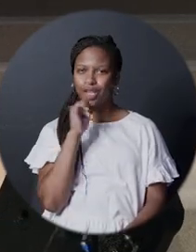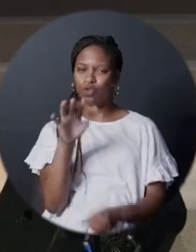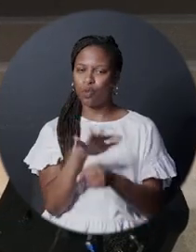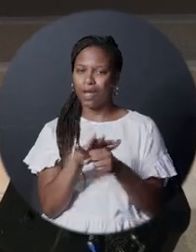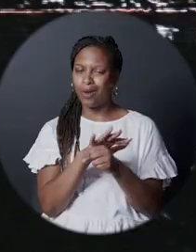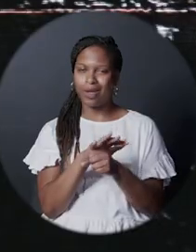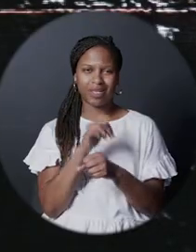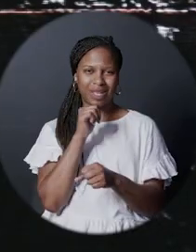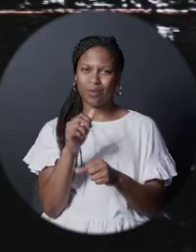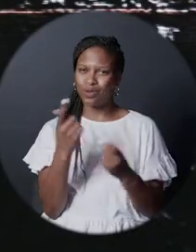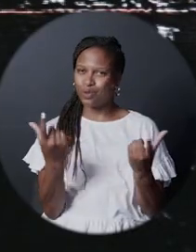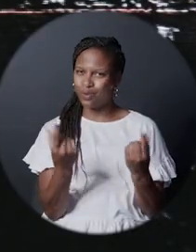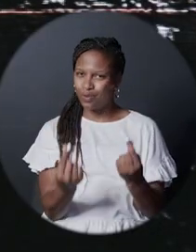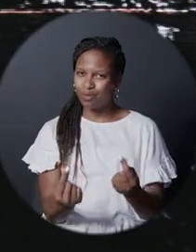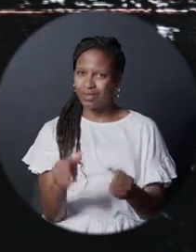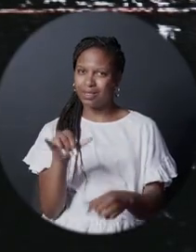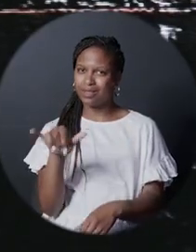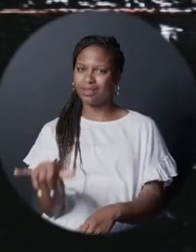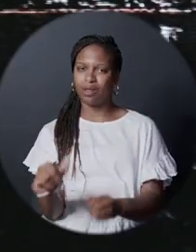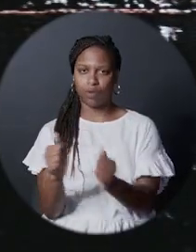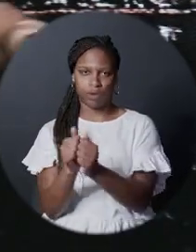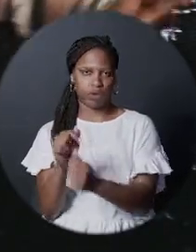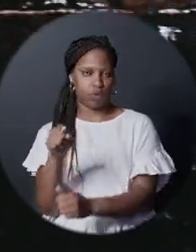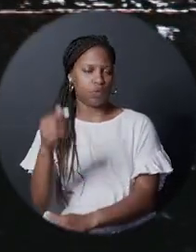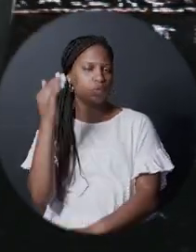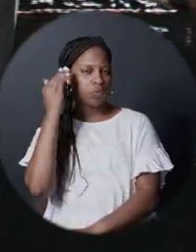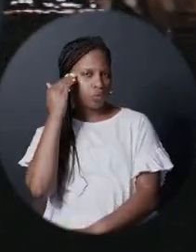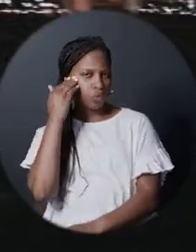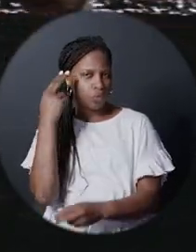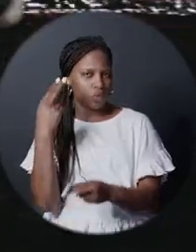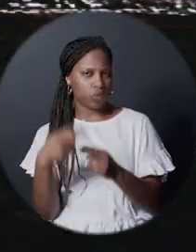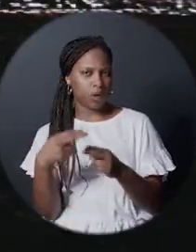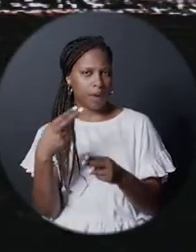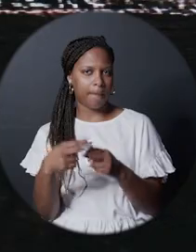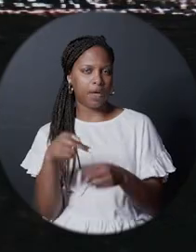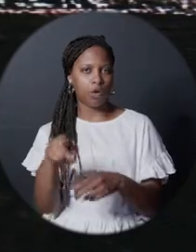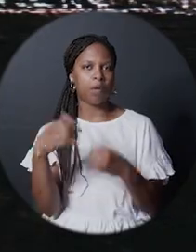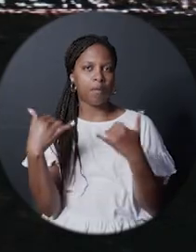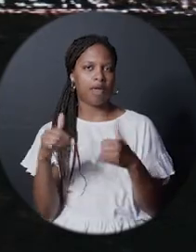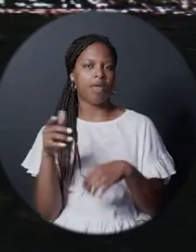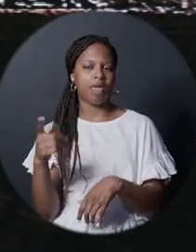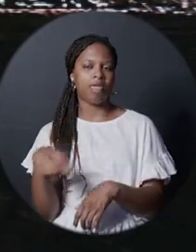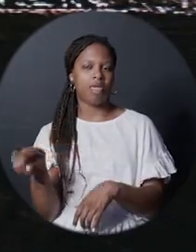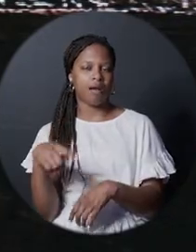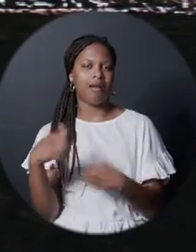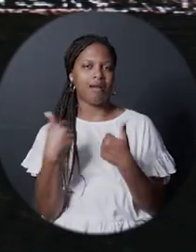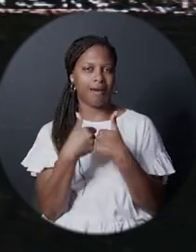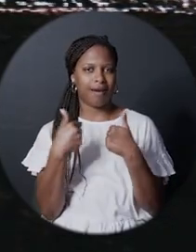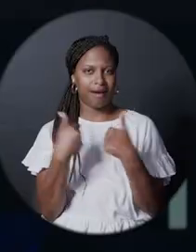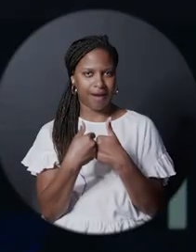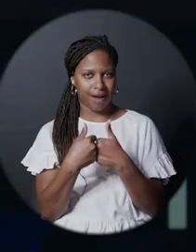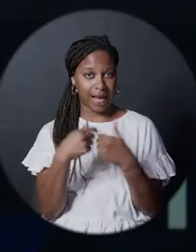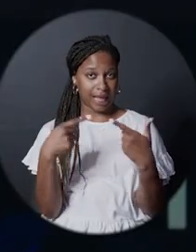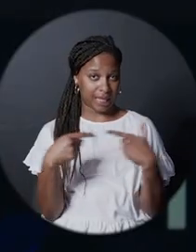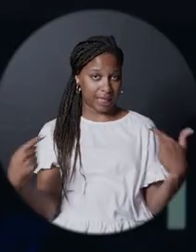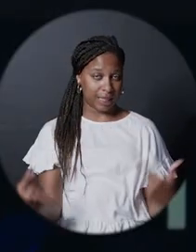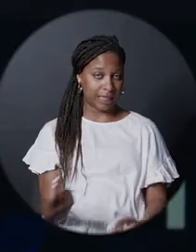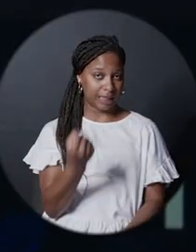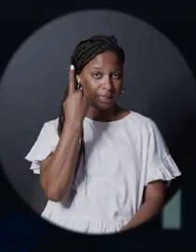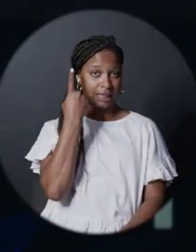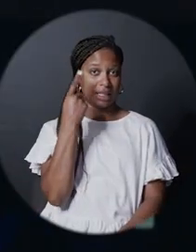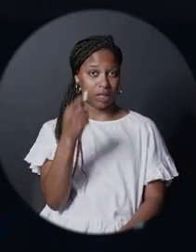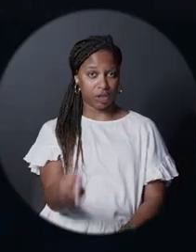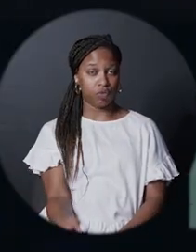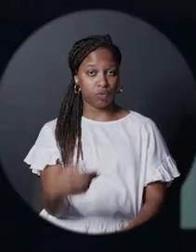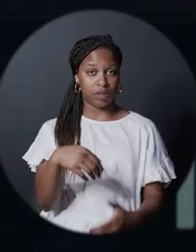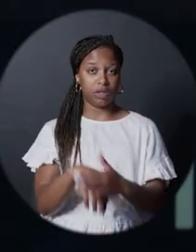your area. That's not what you do. You got to stick with what you do. It's what they call making you play their game. And